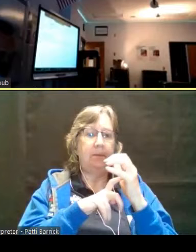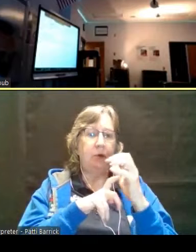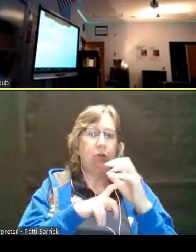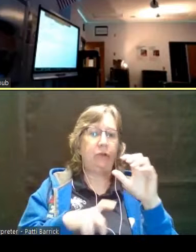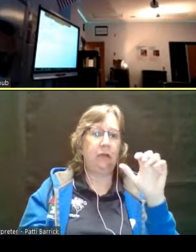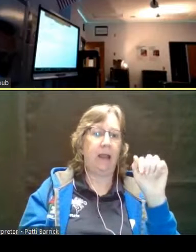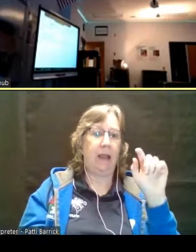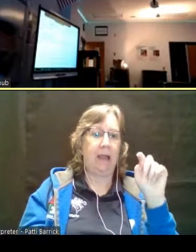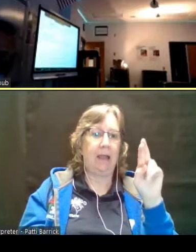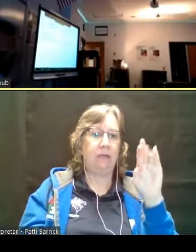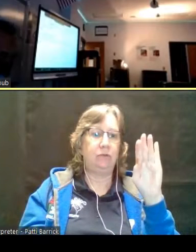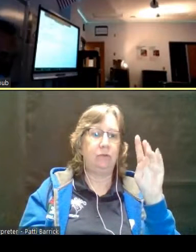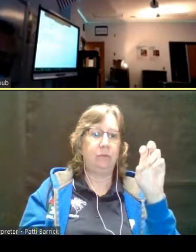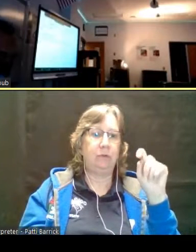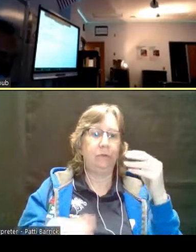href,